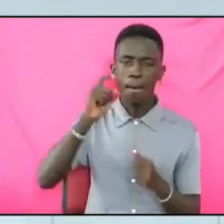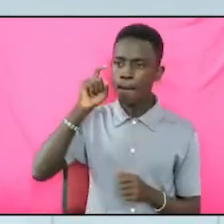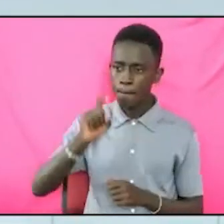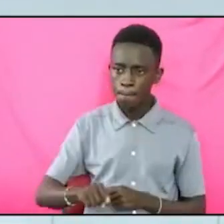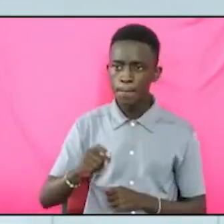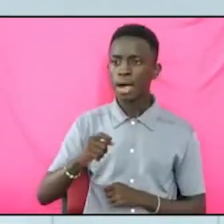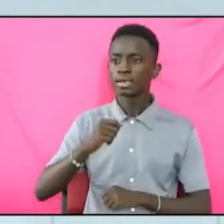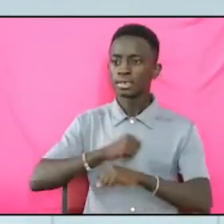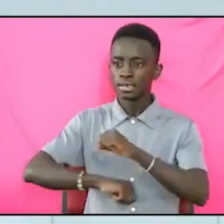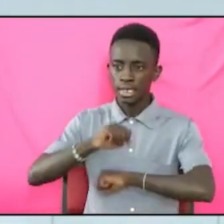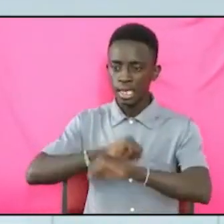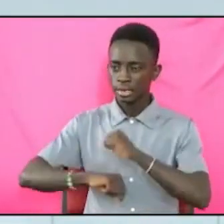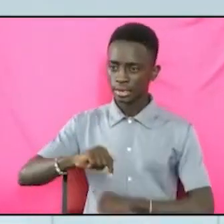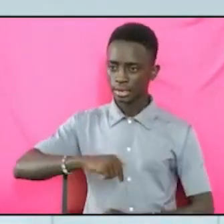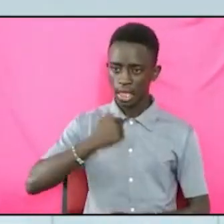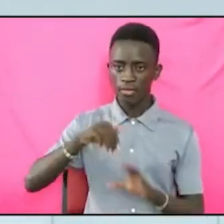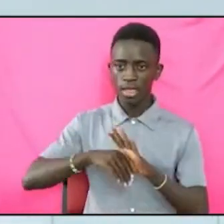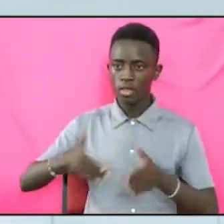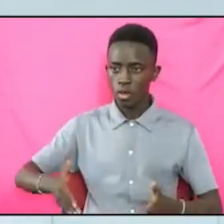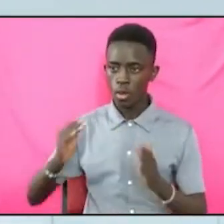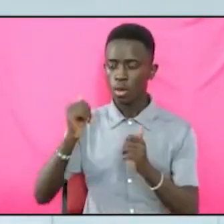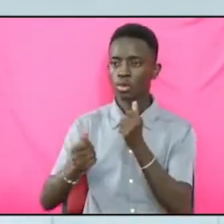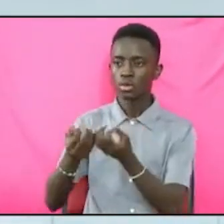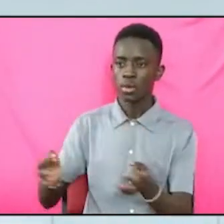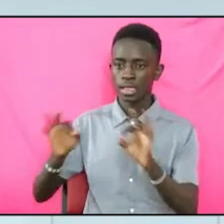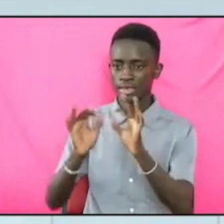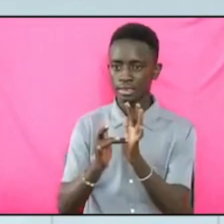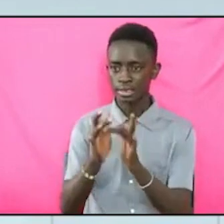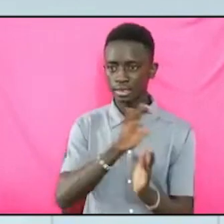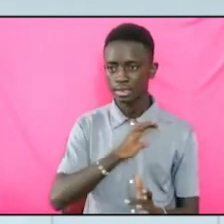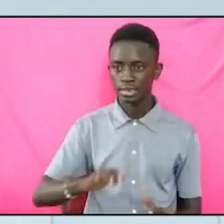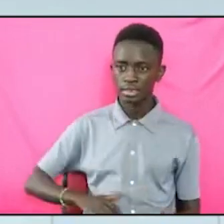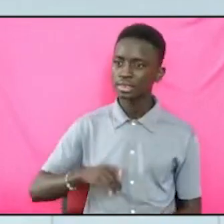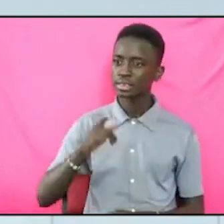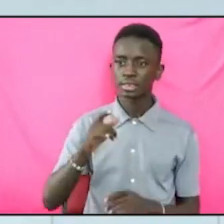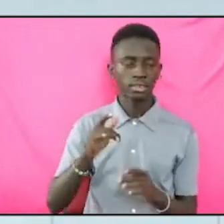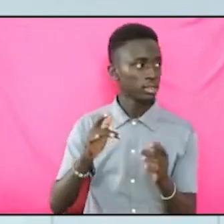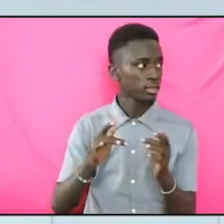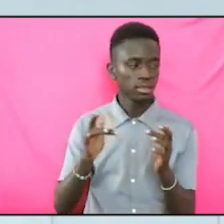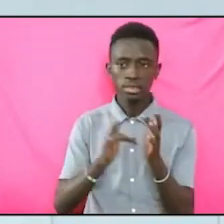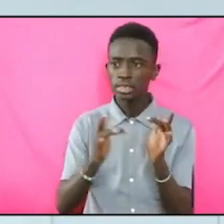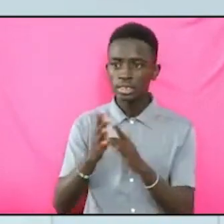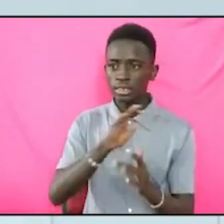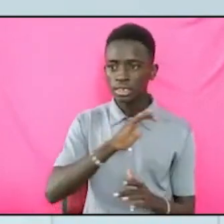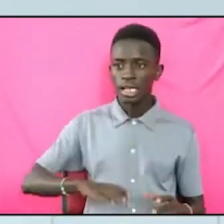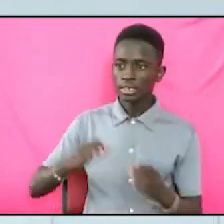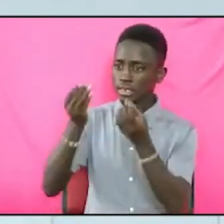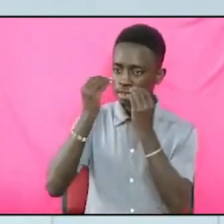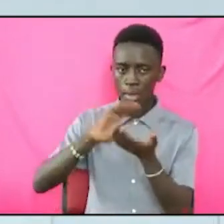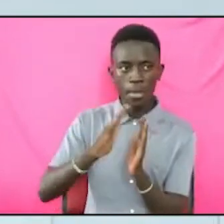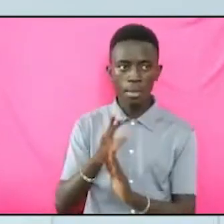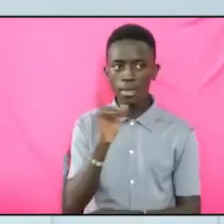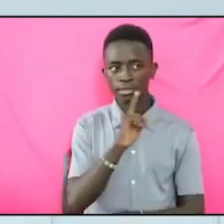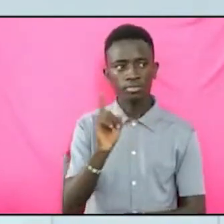Christ. And a manner that is worthy of Christ is not moving around with bitterness and with pain.